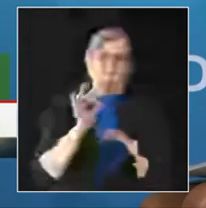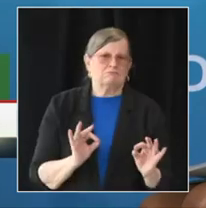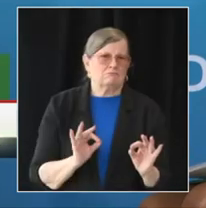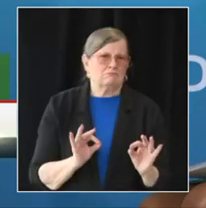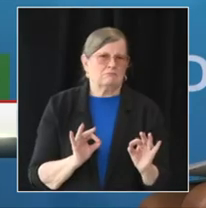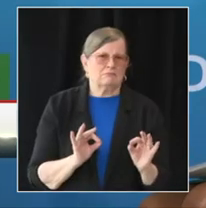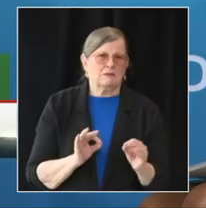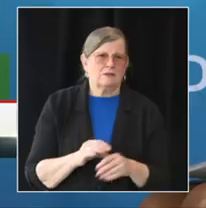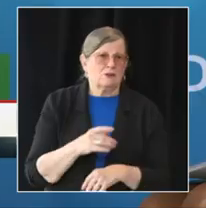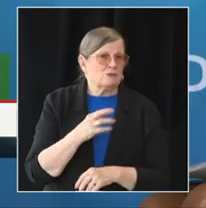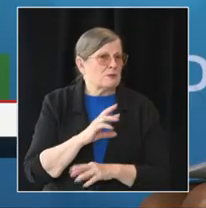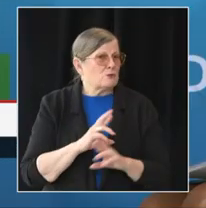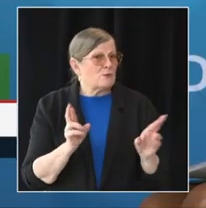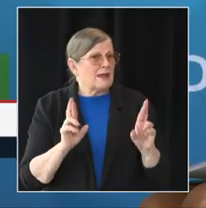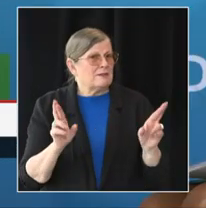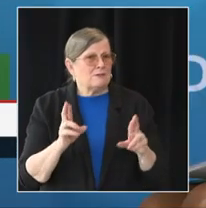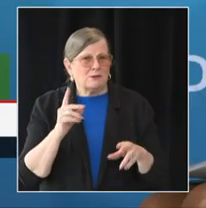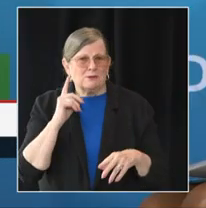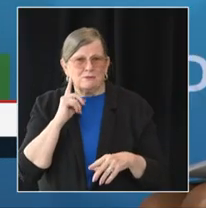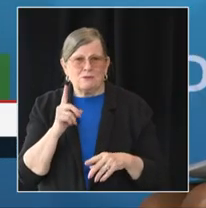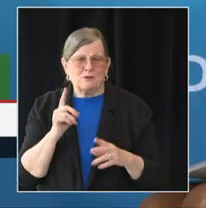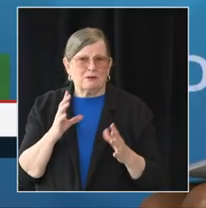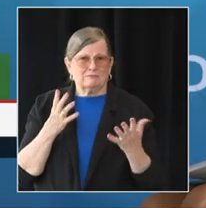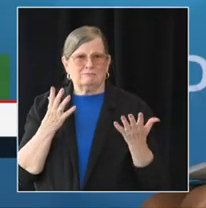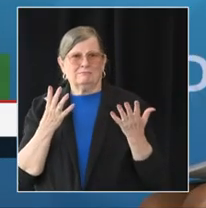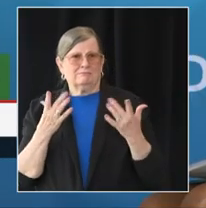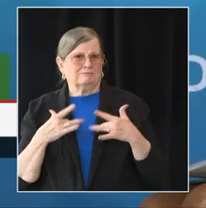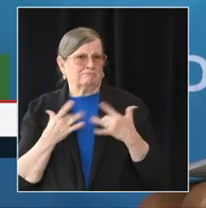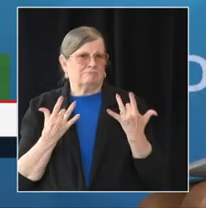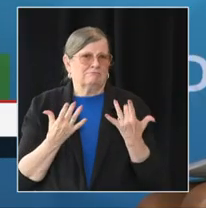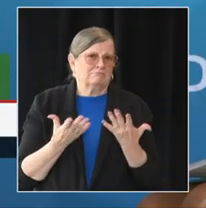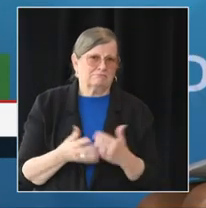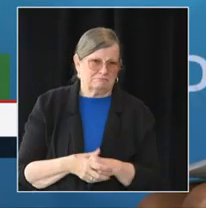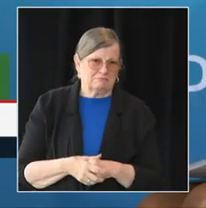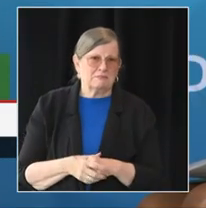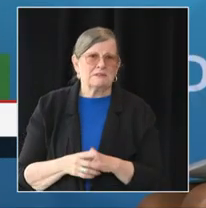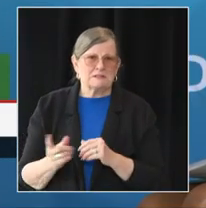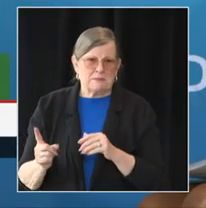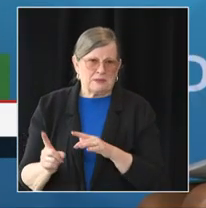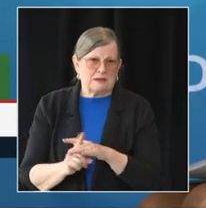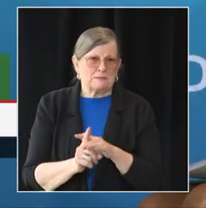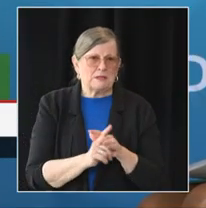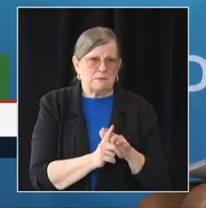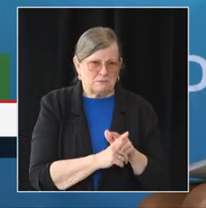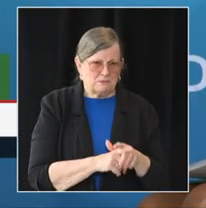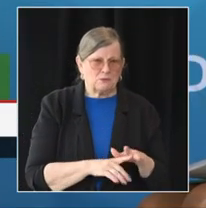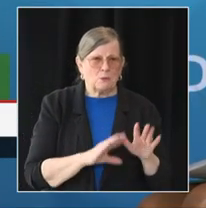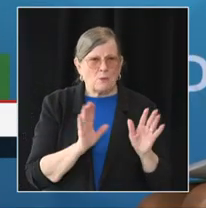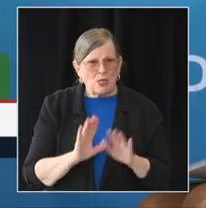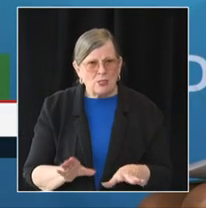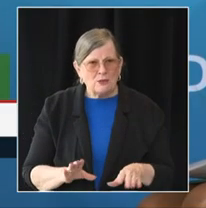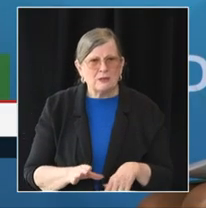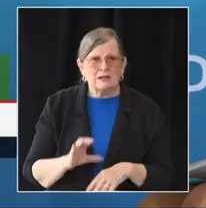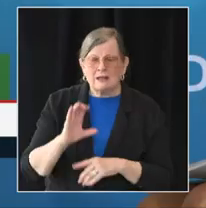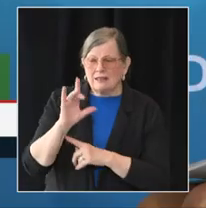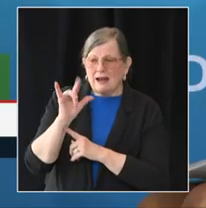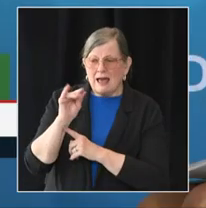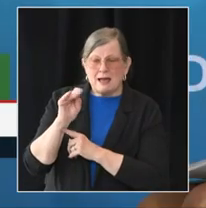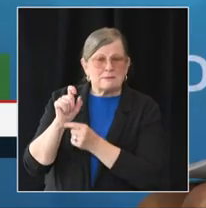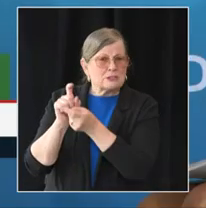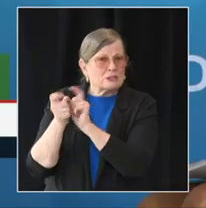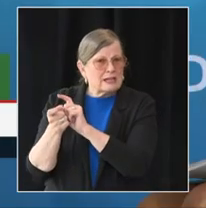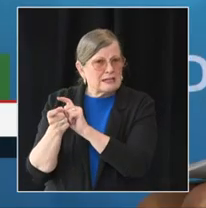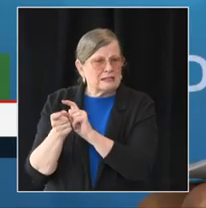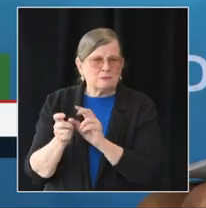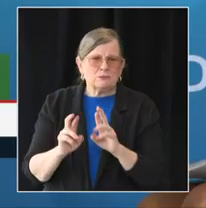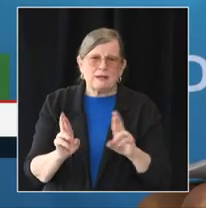to work with all of you to make sure that our policies are competitive in the region. So there's